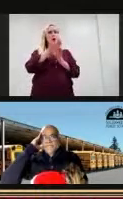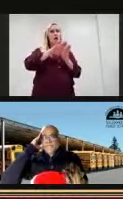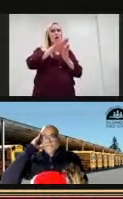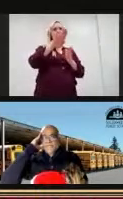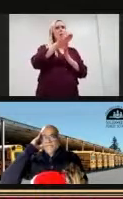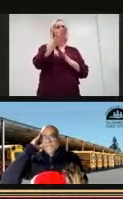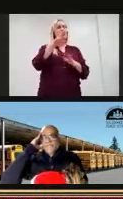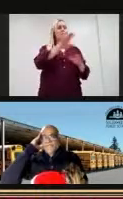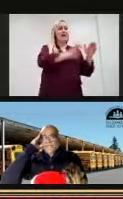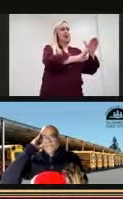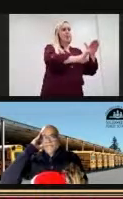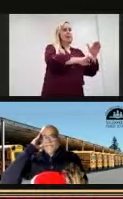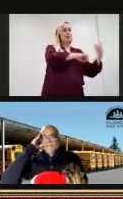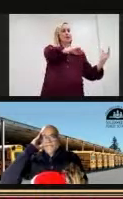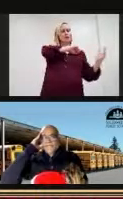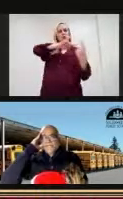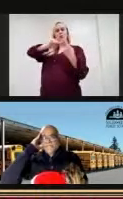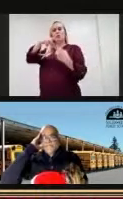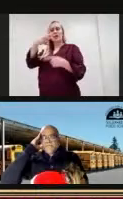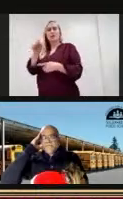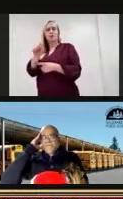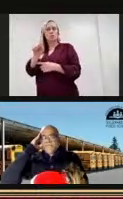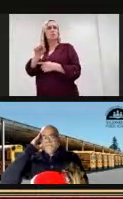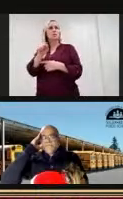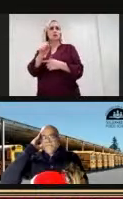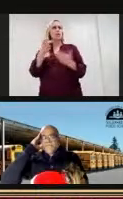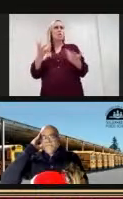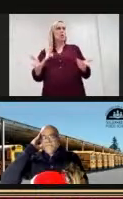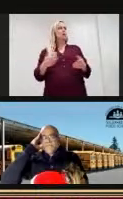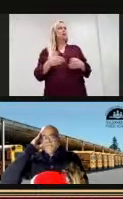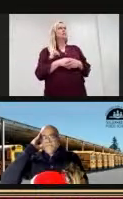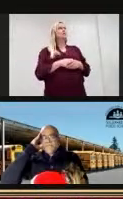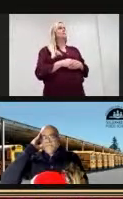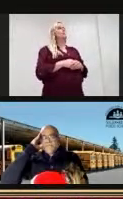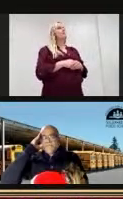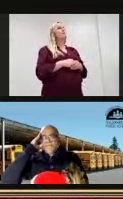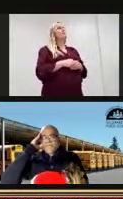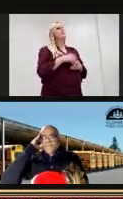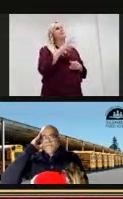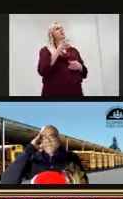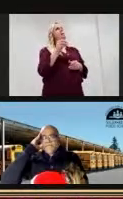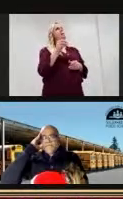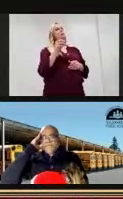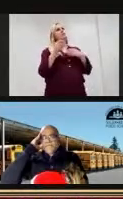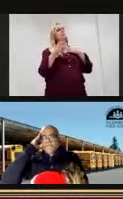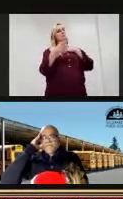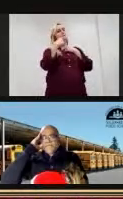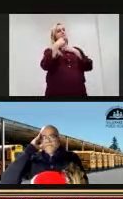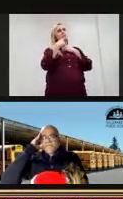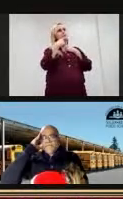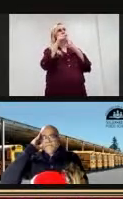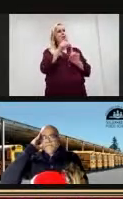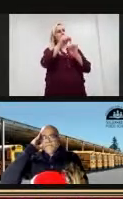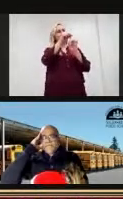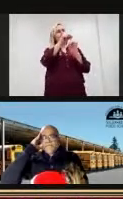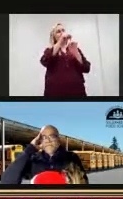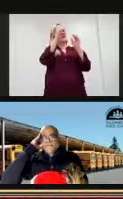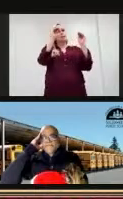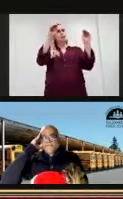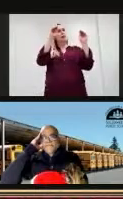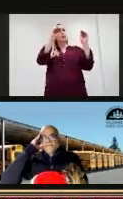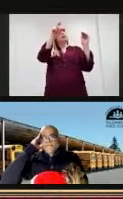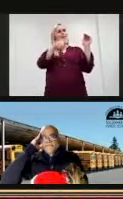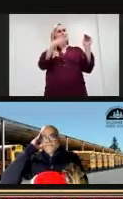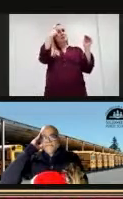schools to the high schools. And as it says here, the unique instructional needs of those